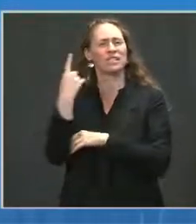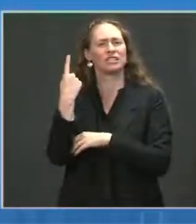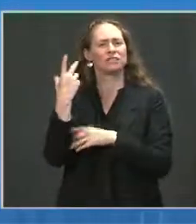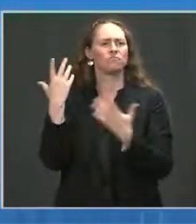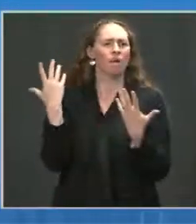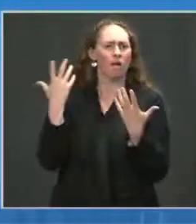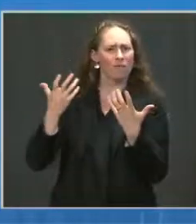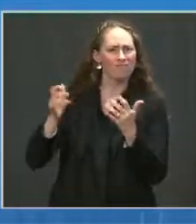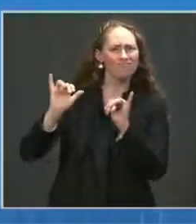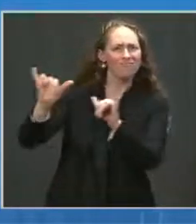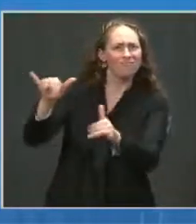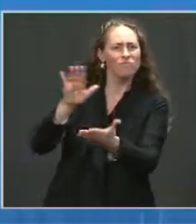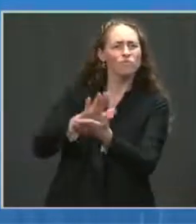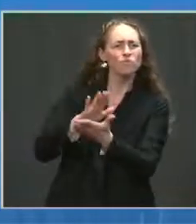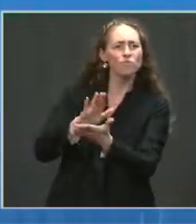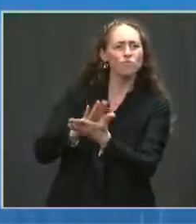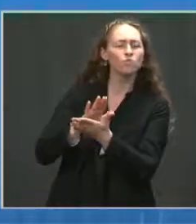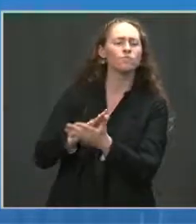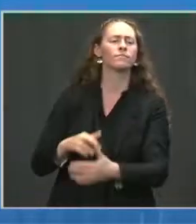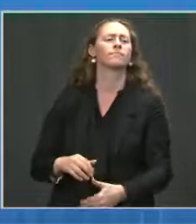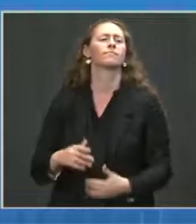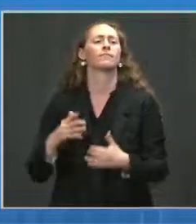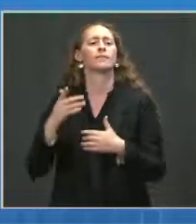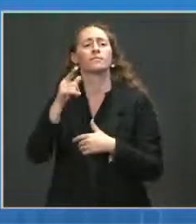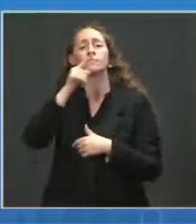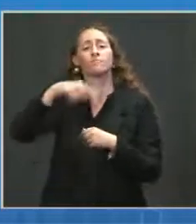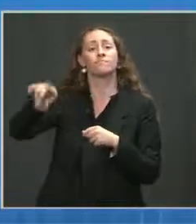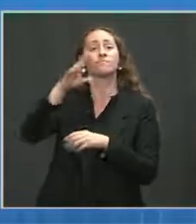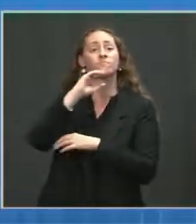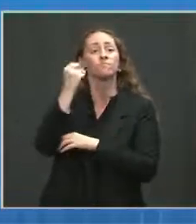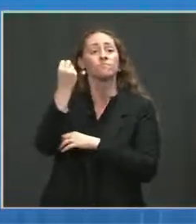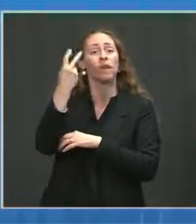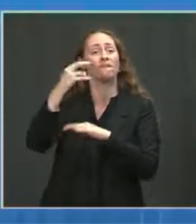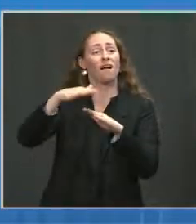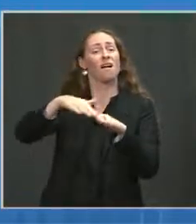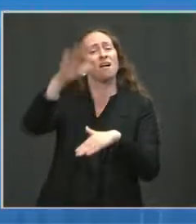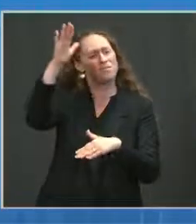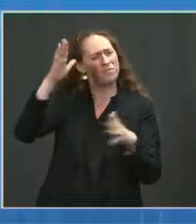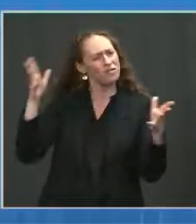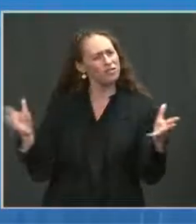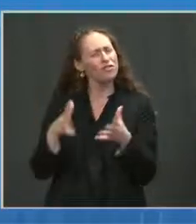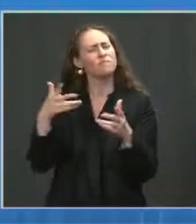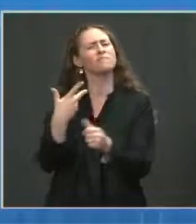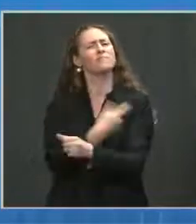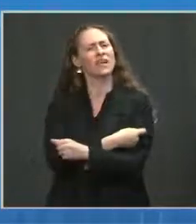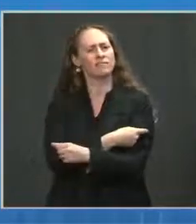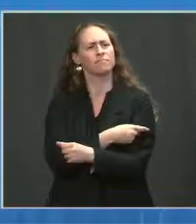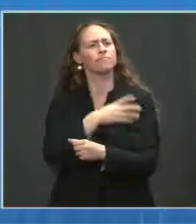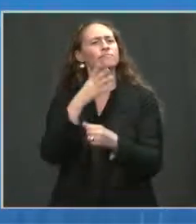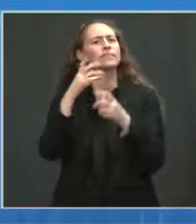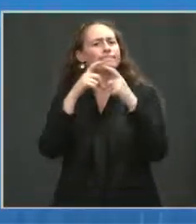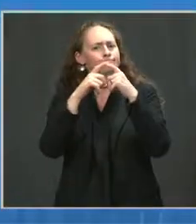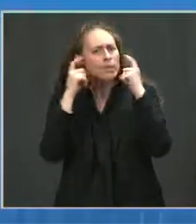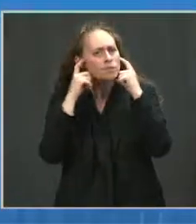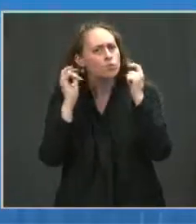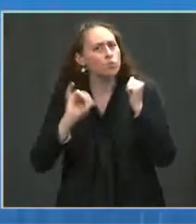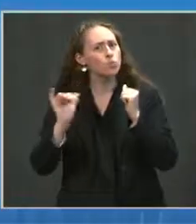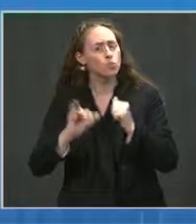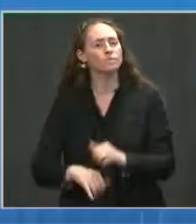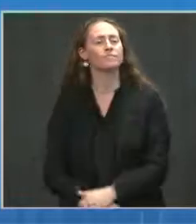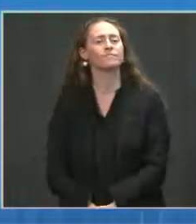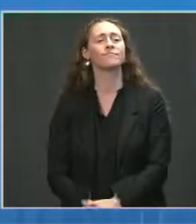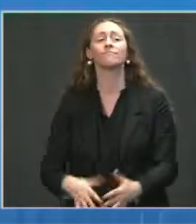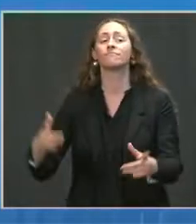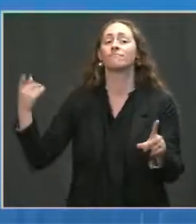in your family over the age of 12 vaccinated, and please wear masks in school. Finally, we stand